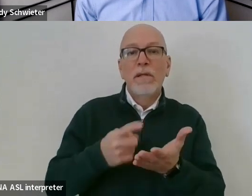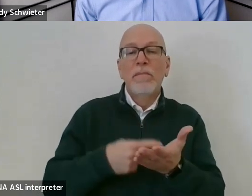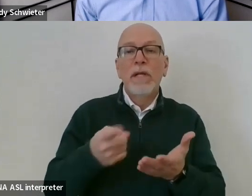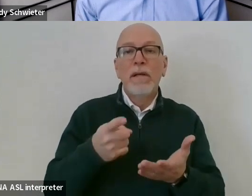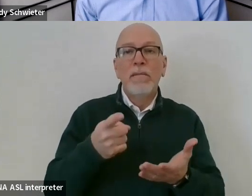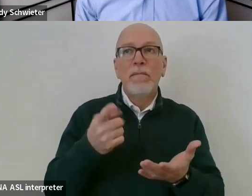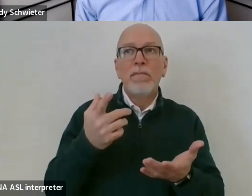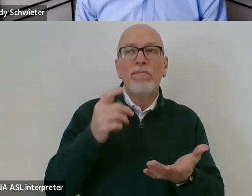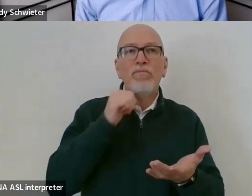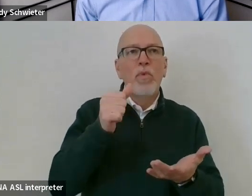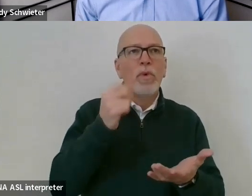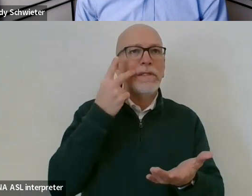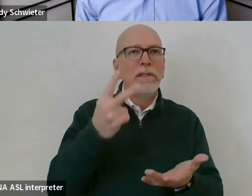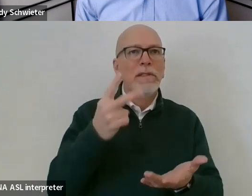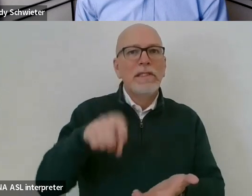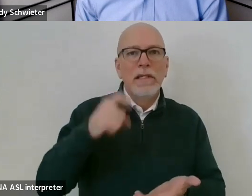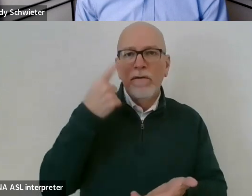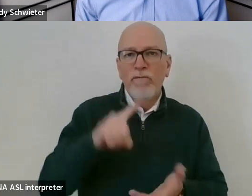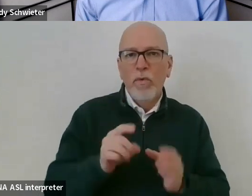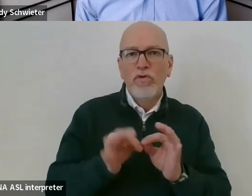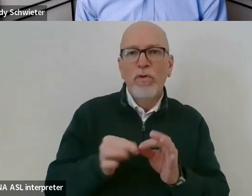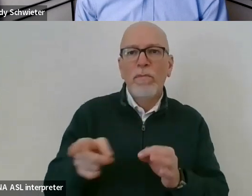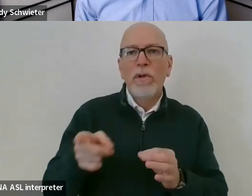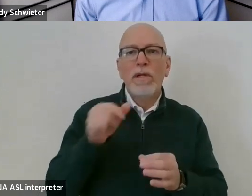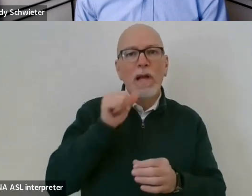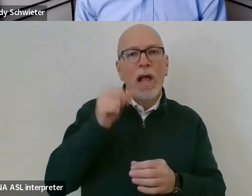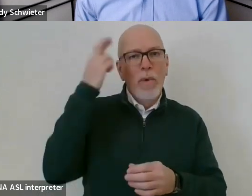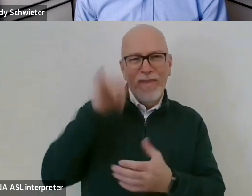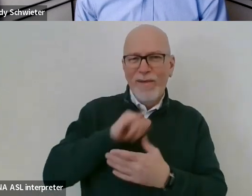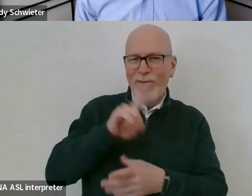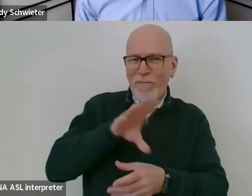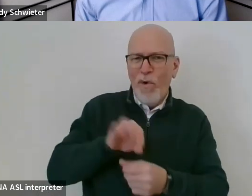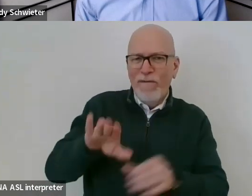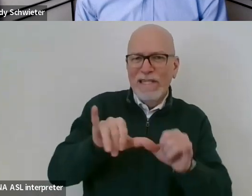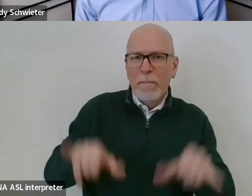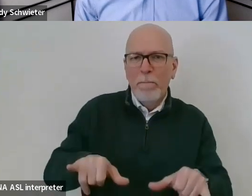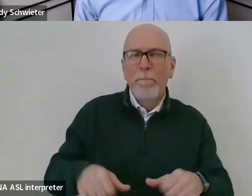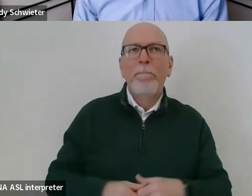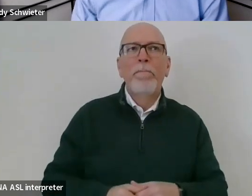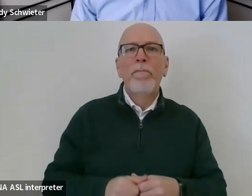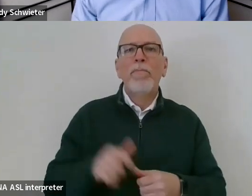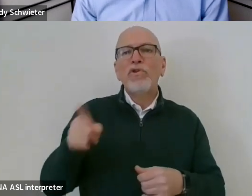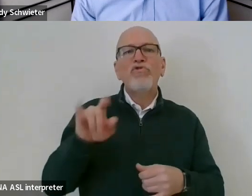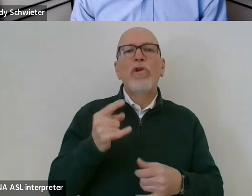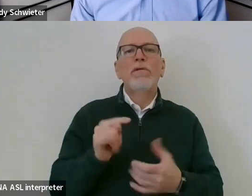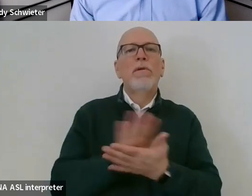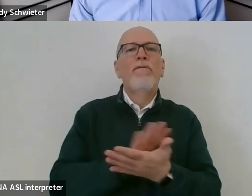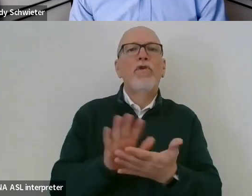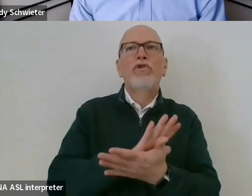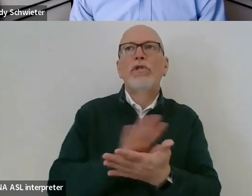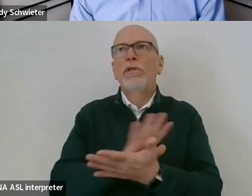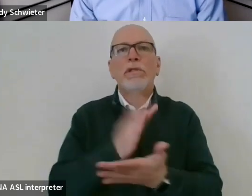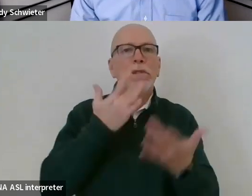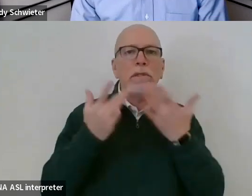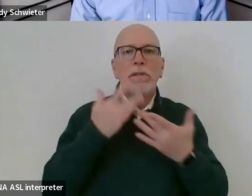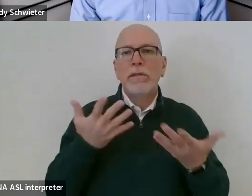the need to have interpreters as a part of their system. They're just covering it by